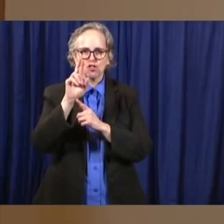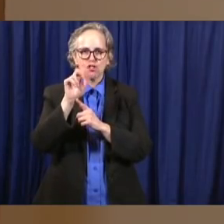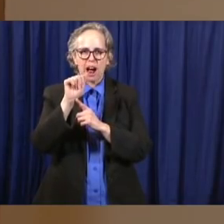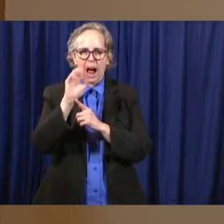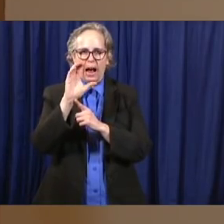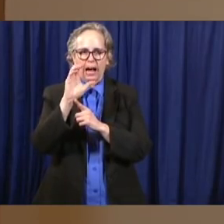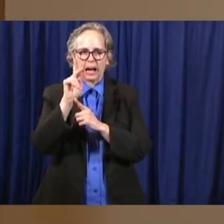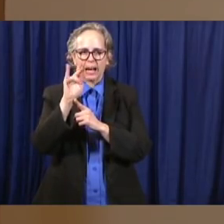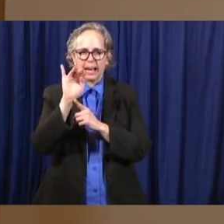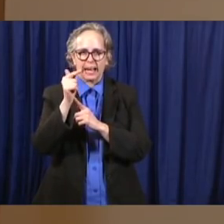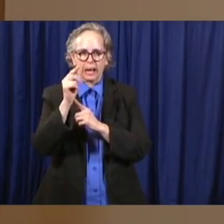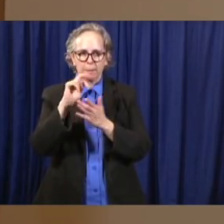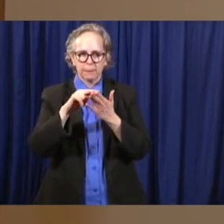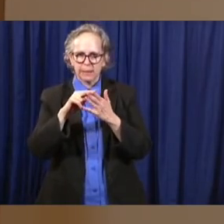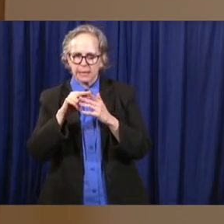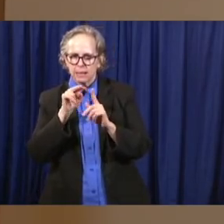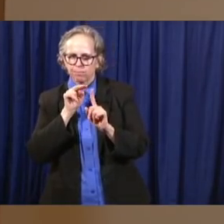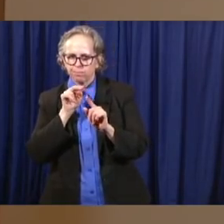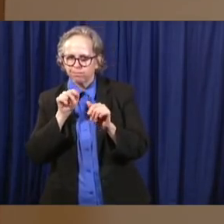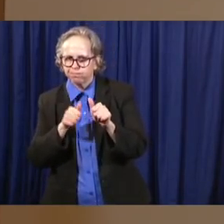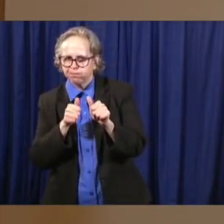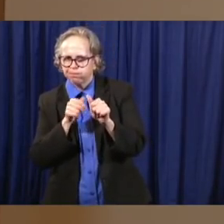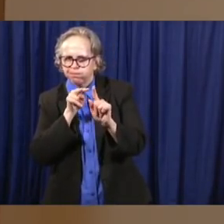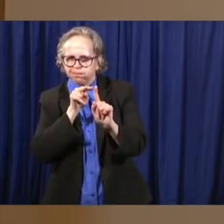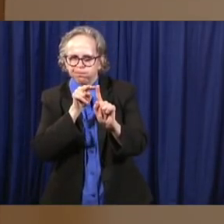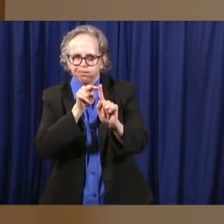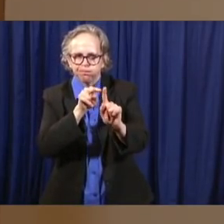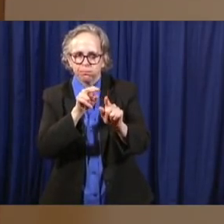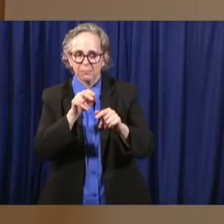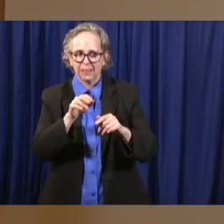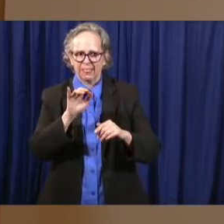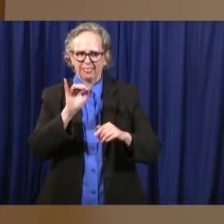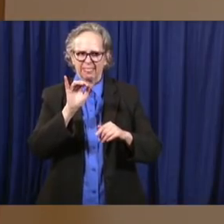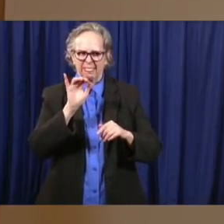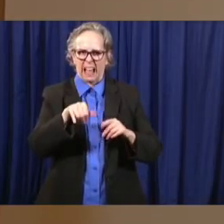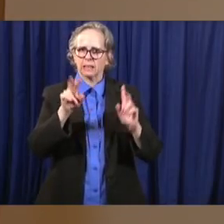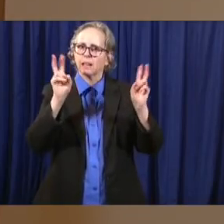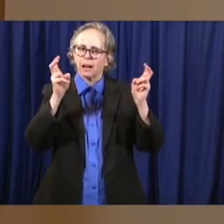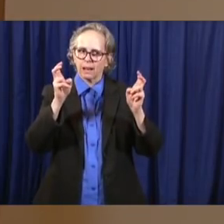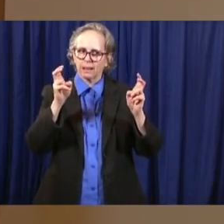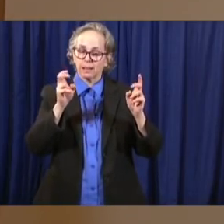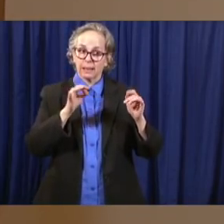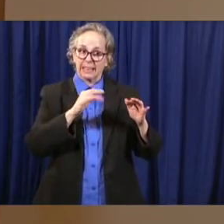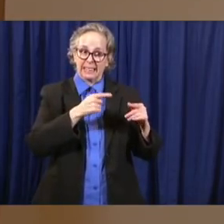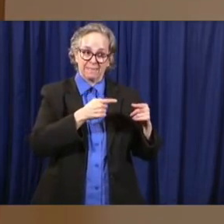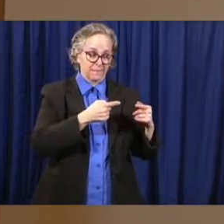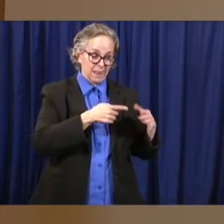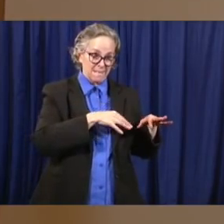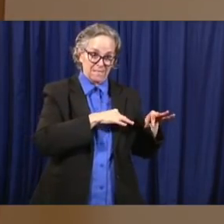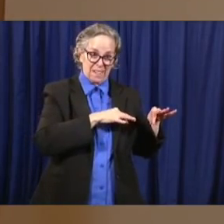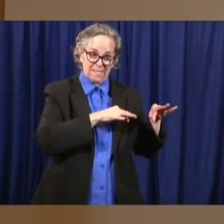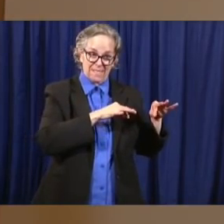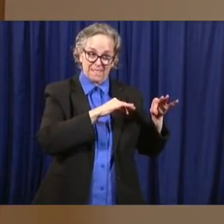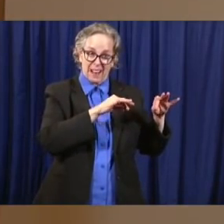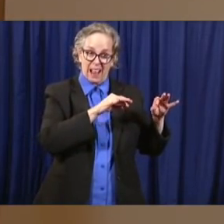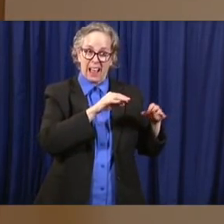And that's an if, because we struggle to find reagent even as we speak. I mean, we are